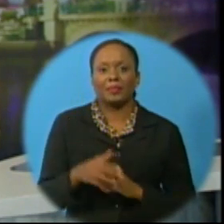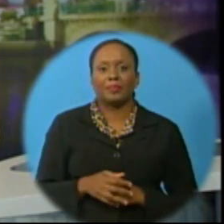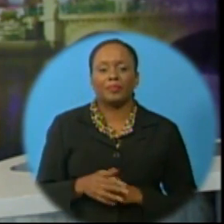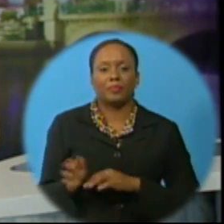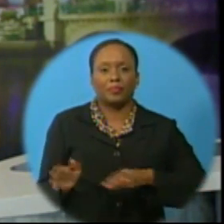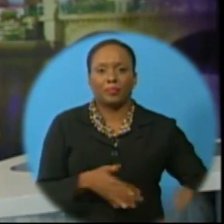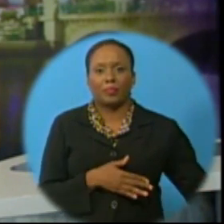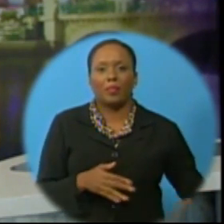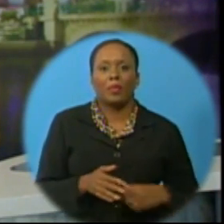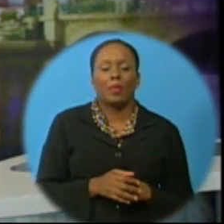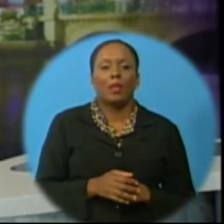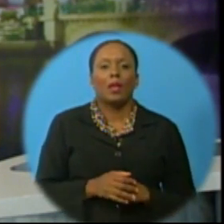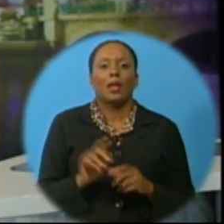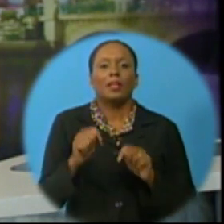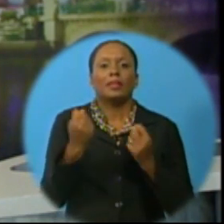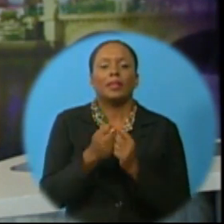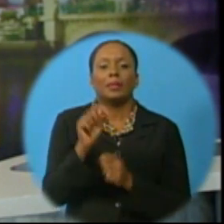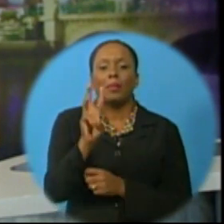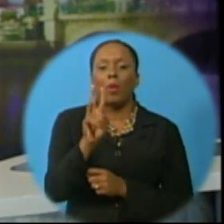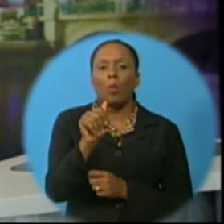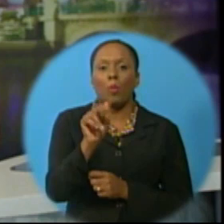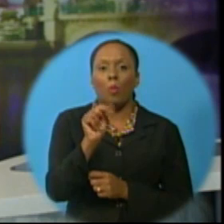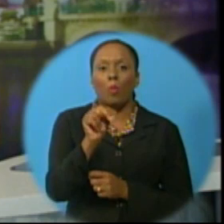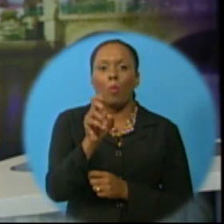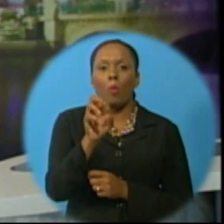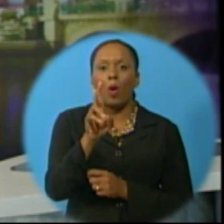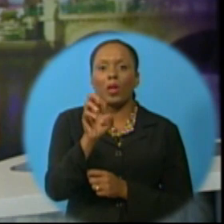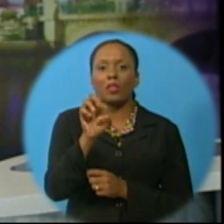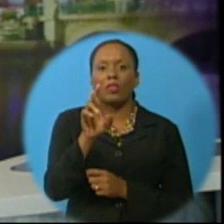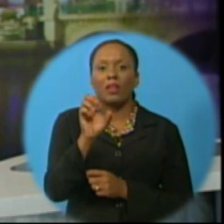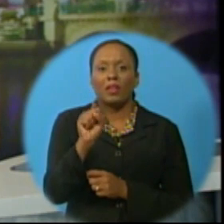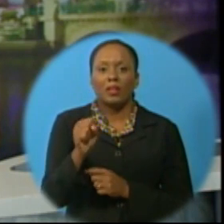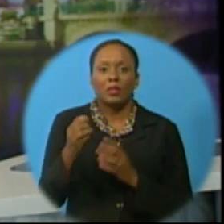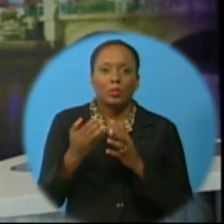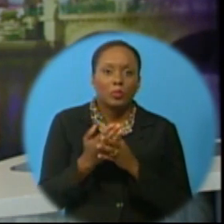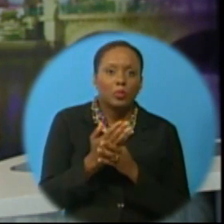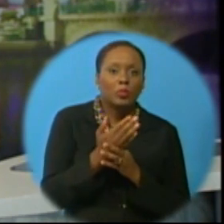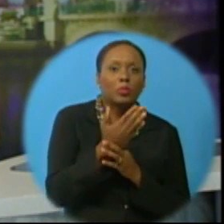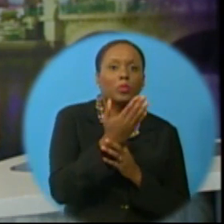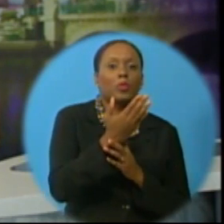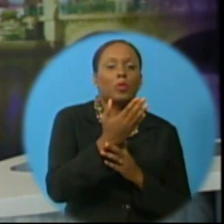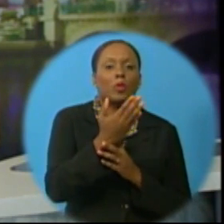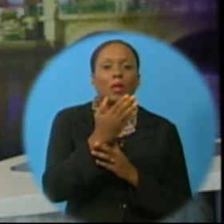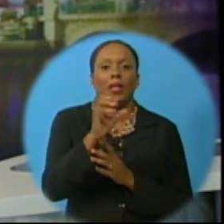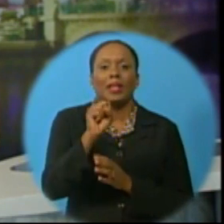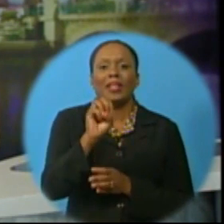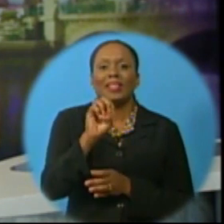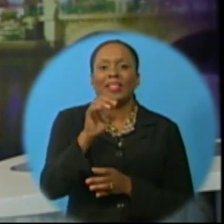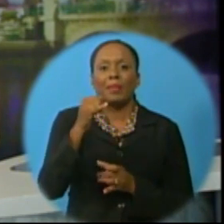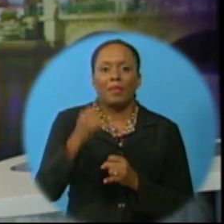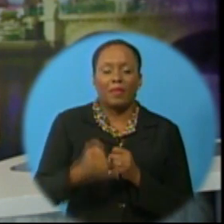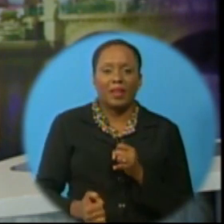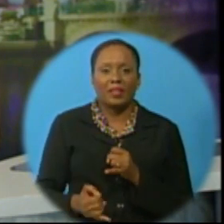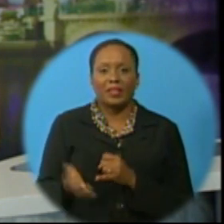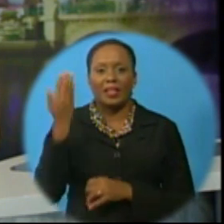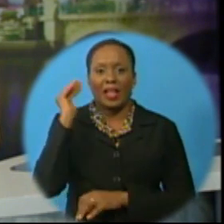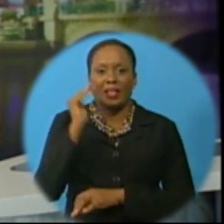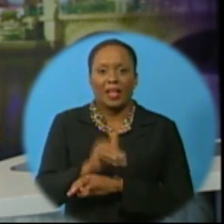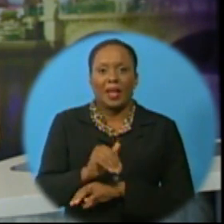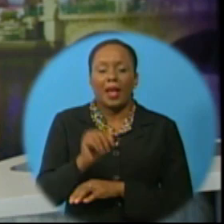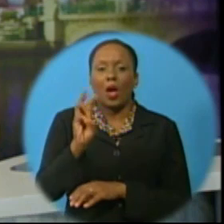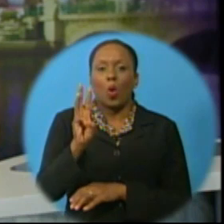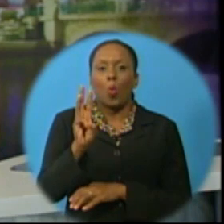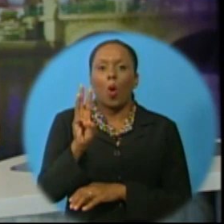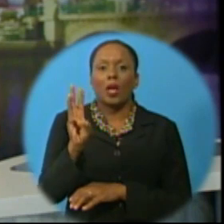Counterpoint Wanderers have joined Super Centre Spartan in the semi-finals of the BCA Sajikor General T20 Championship. Last night at